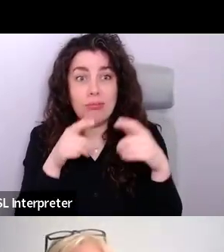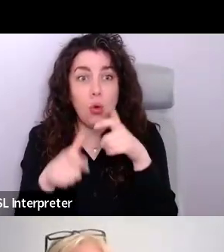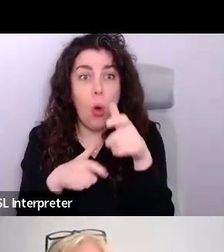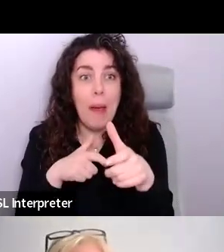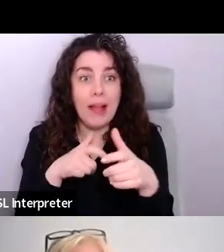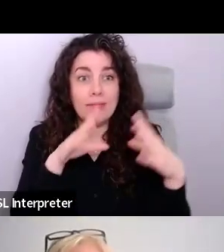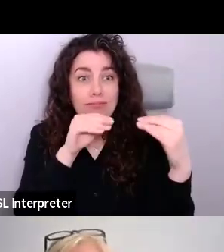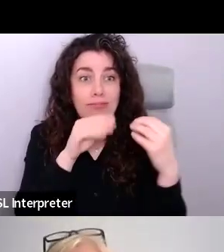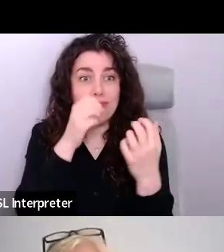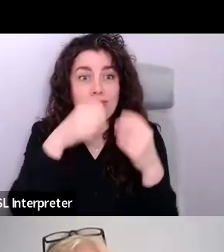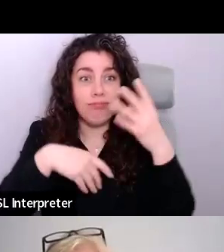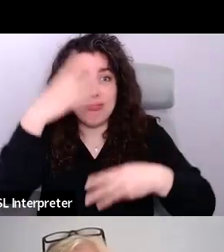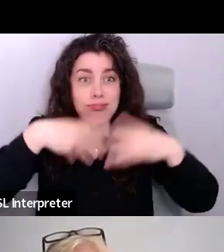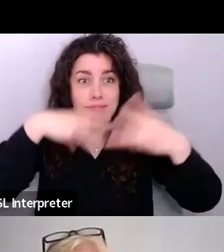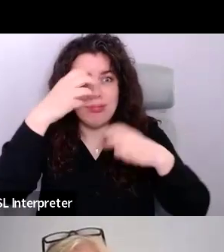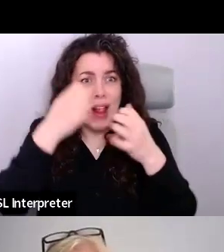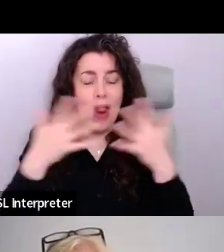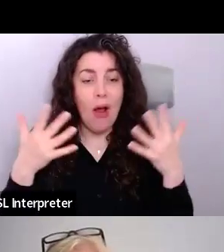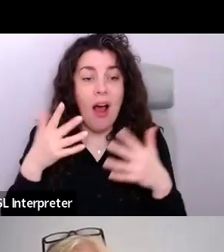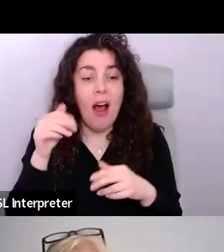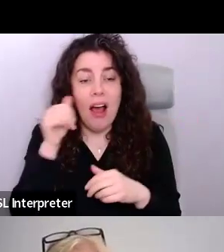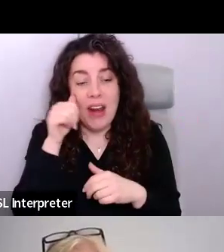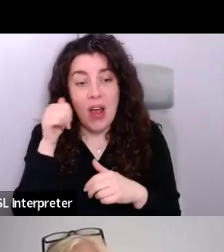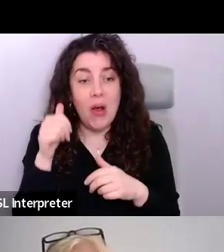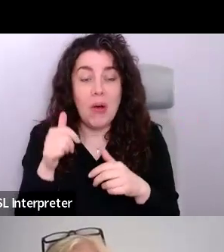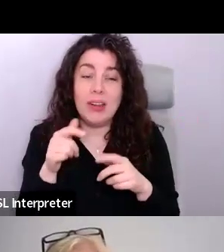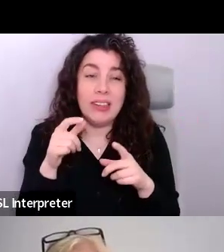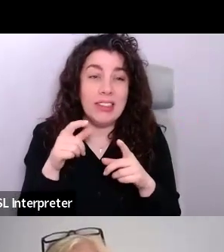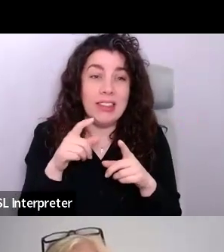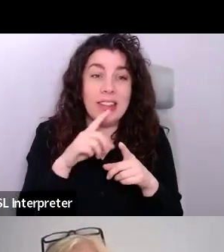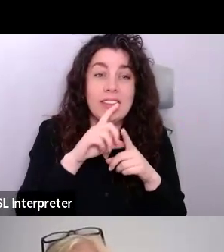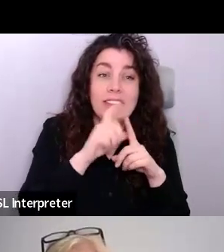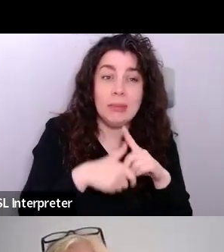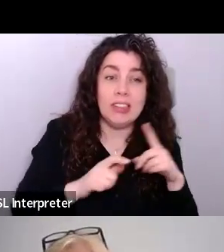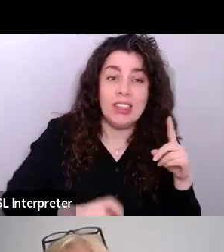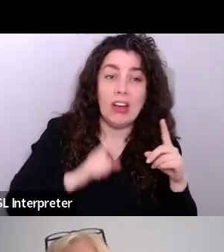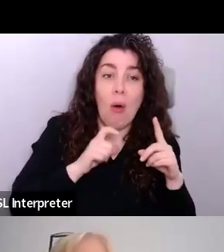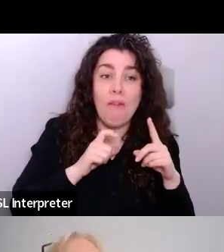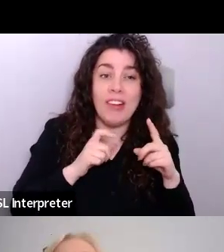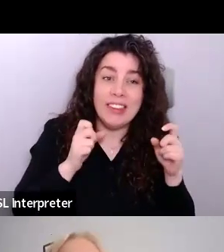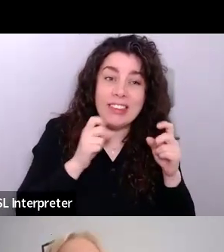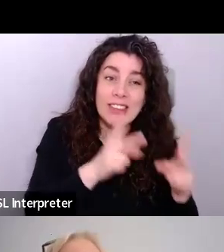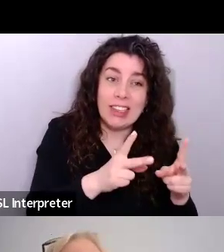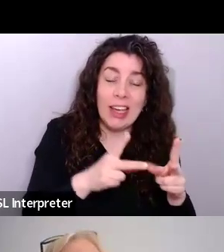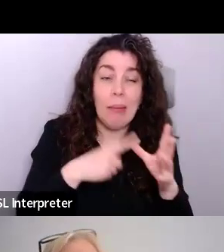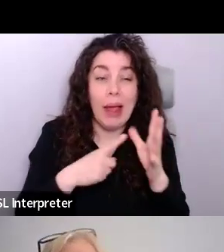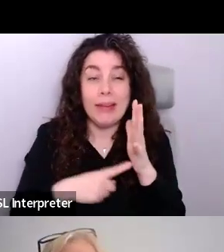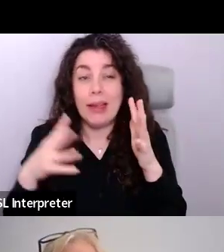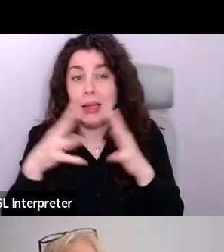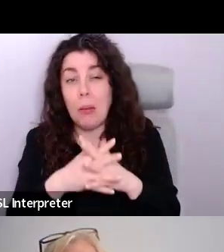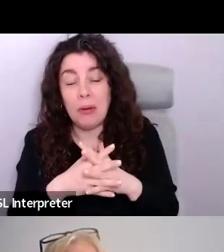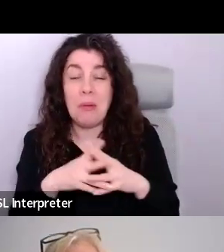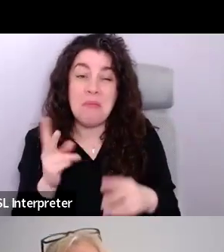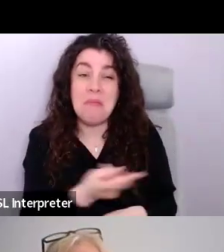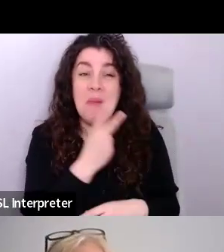that these systems like Access to Work, like the Disability Confidence Scheme, they're flawed systems. We don't work for the